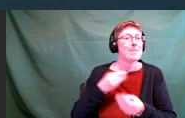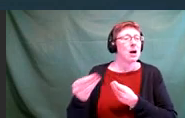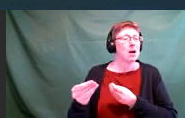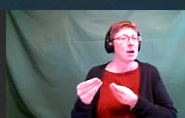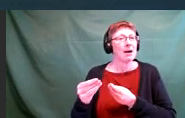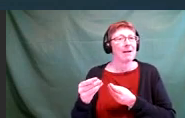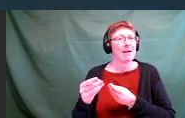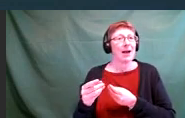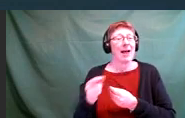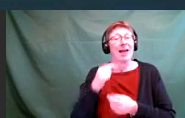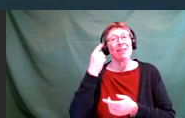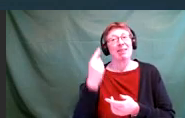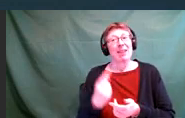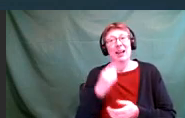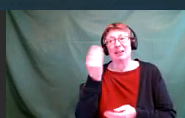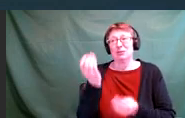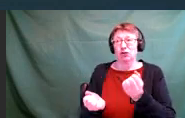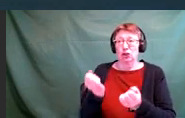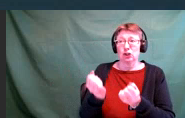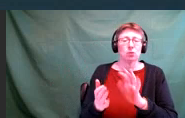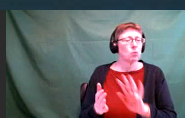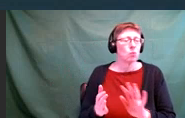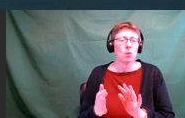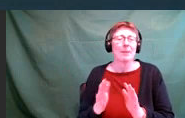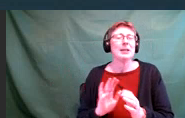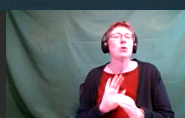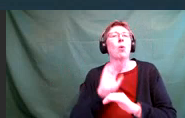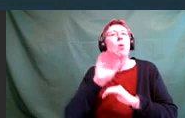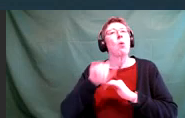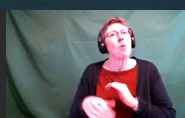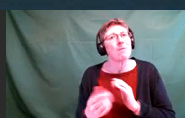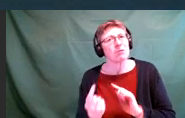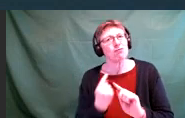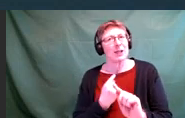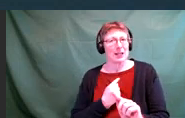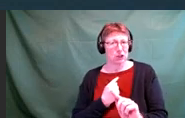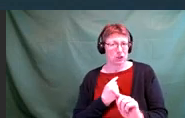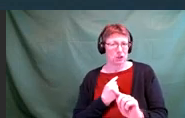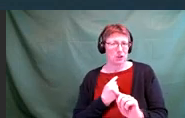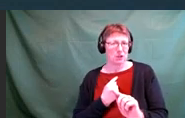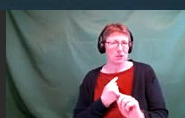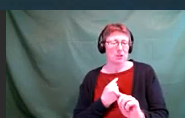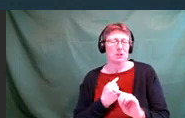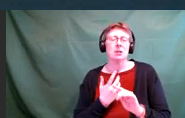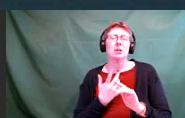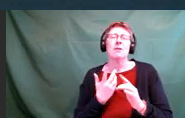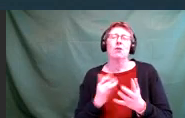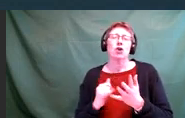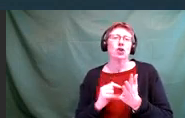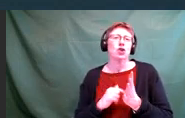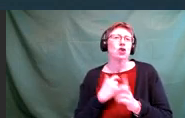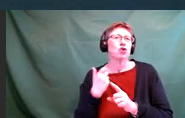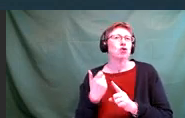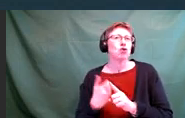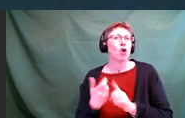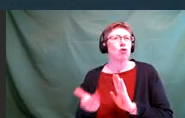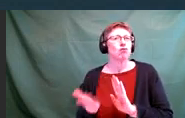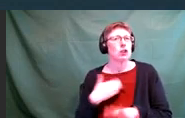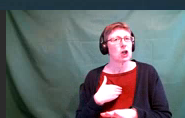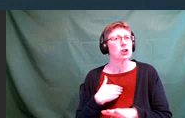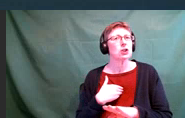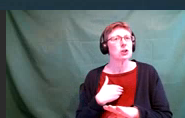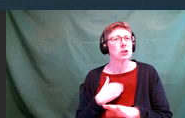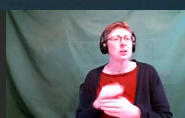judgment. And again, it leads to an overreaction in the stock returns because